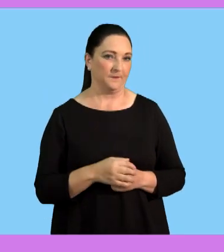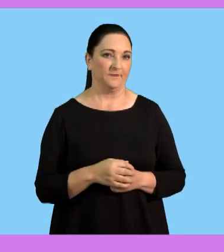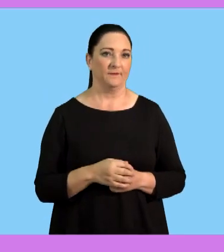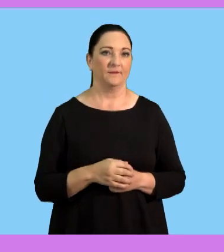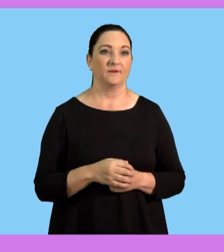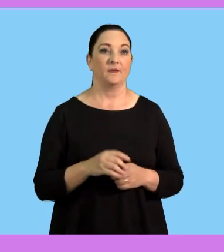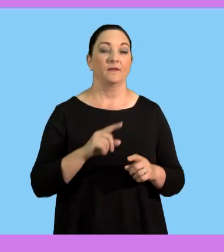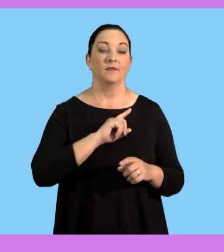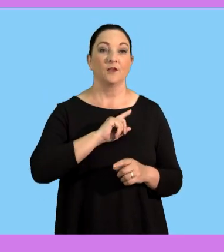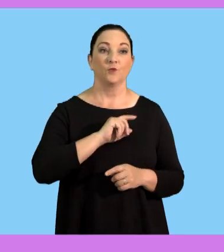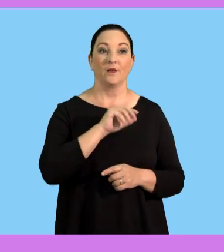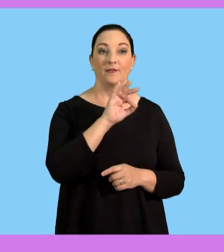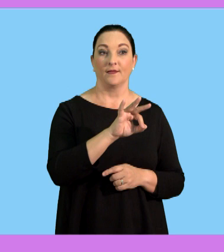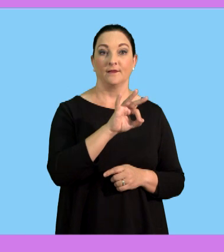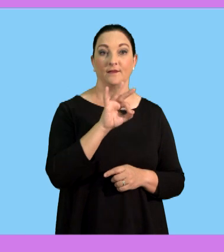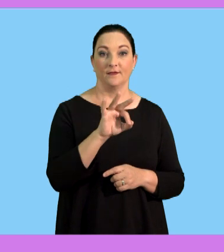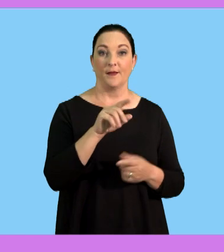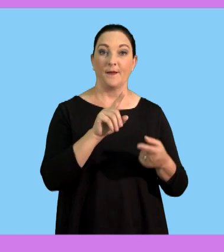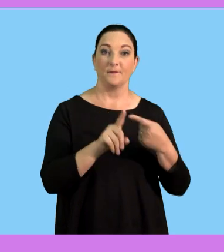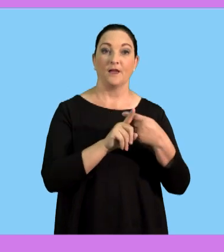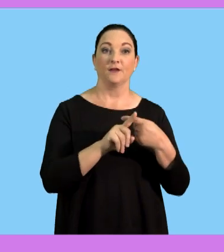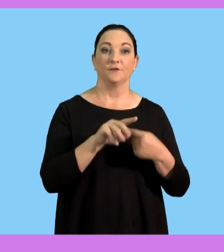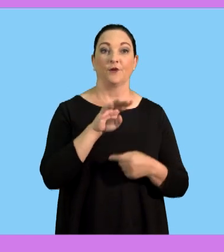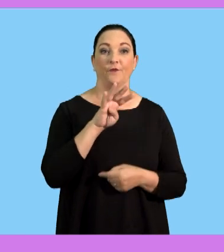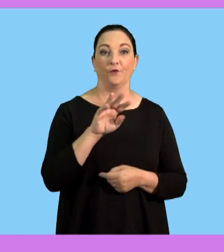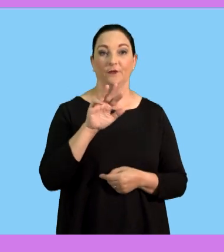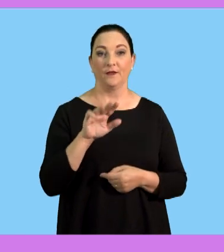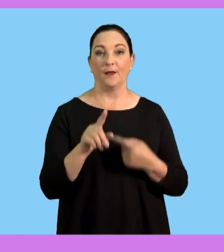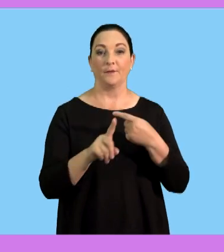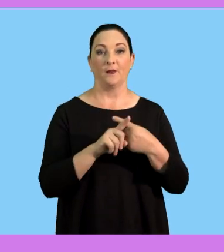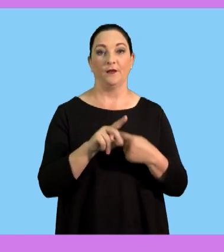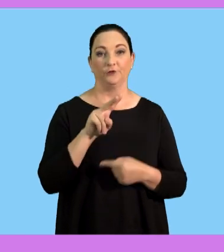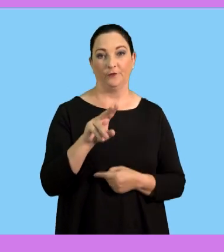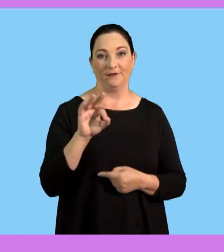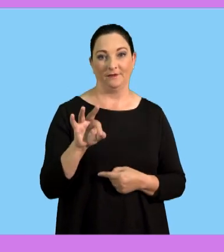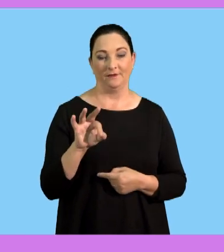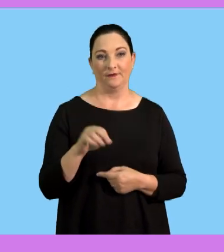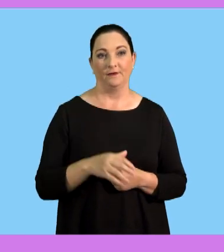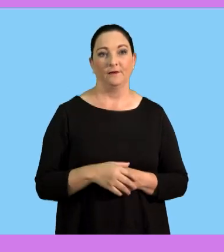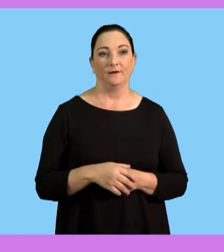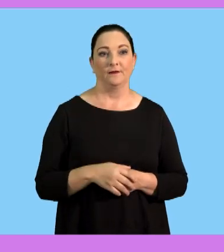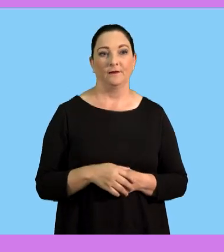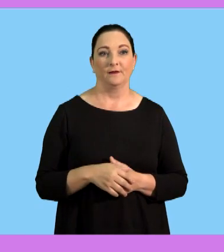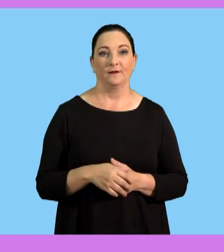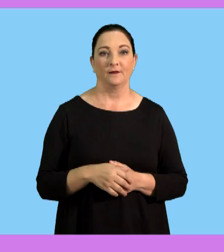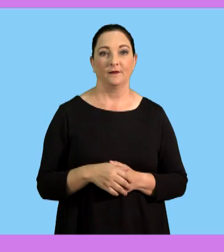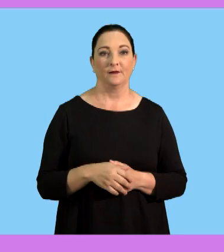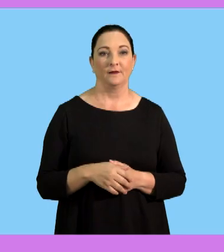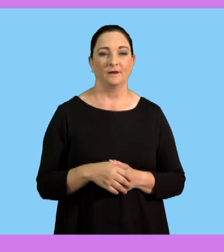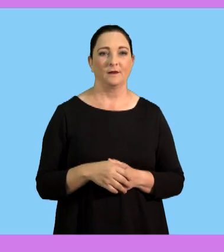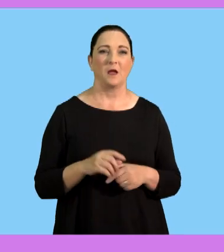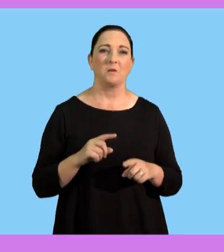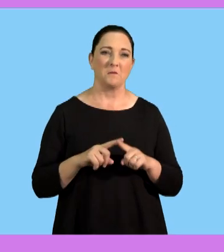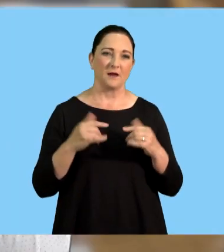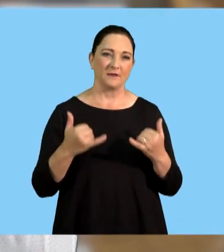age. So therefore it's going to be 33 plus 49 plus 38 plus 23, right?